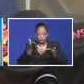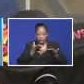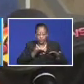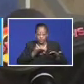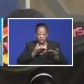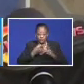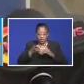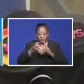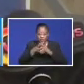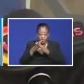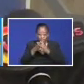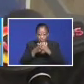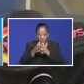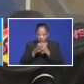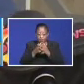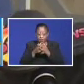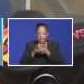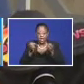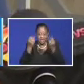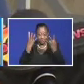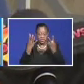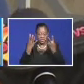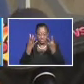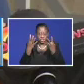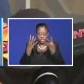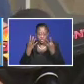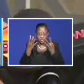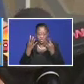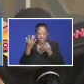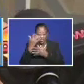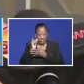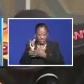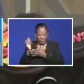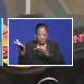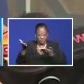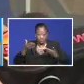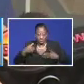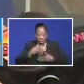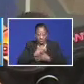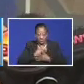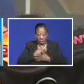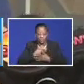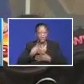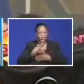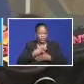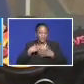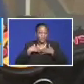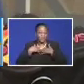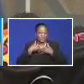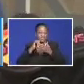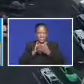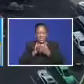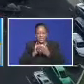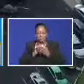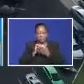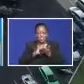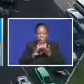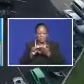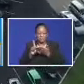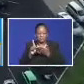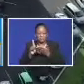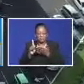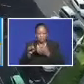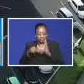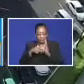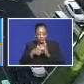the United States as to how much doses of that vaccine we will be receiving. We should have that update this week as well. The